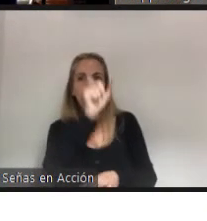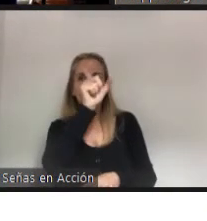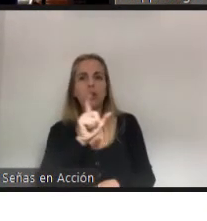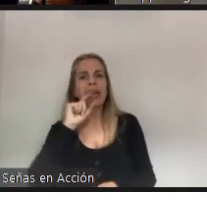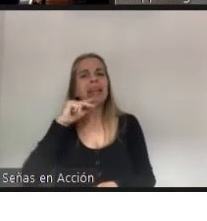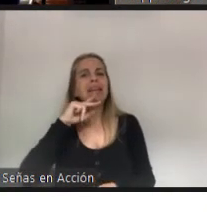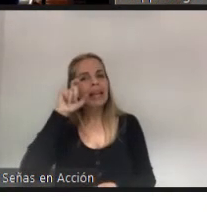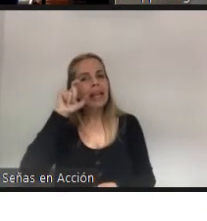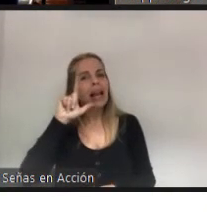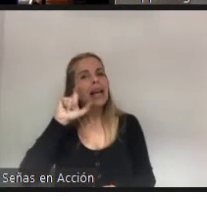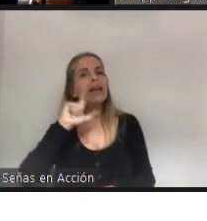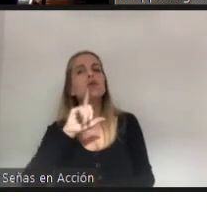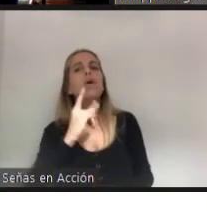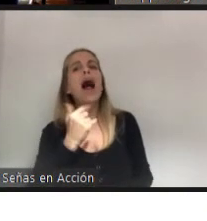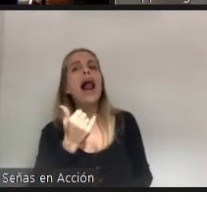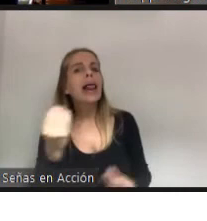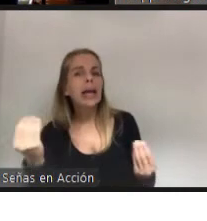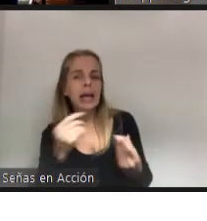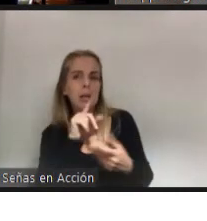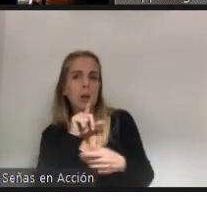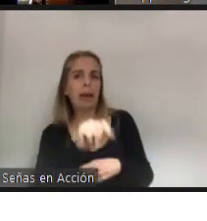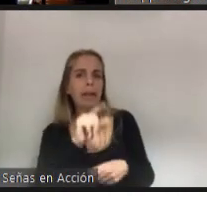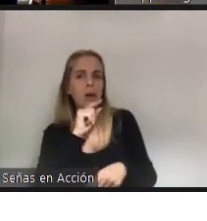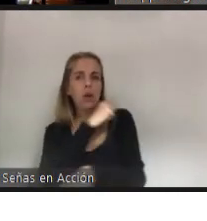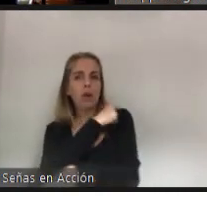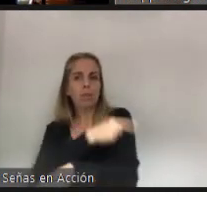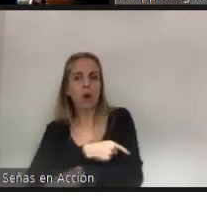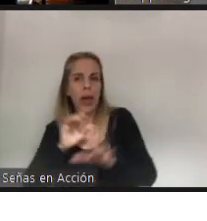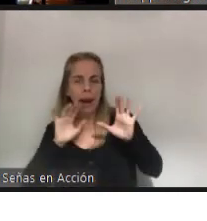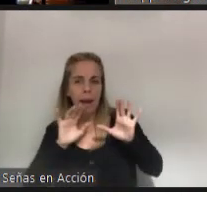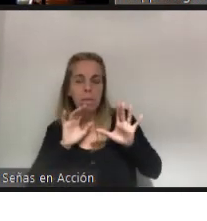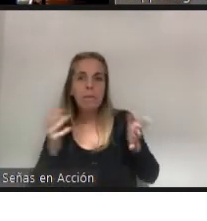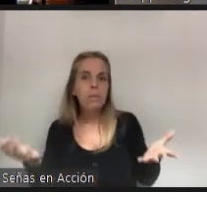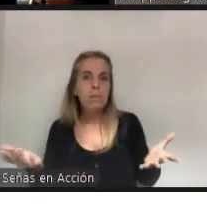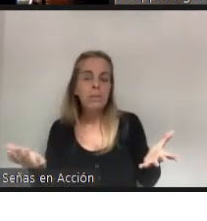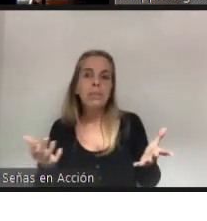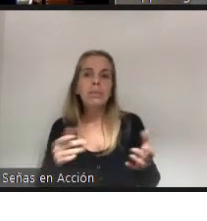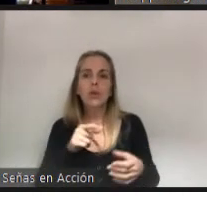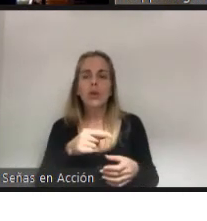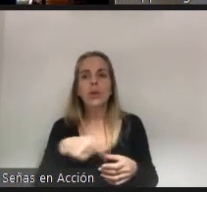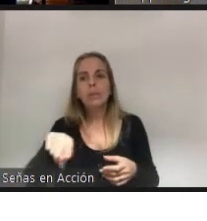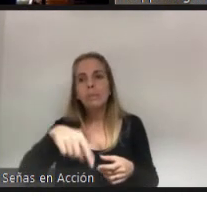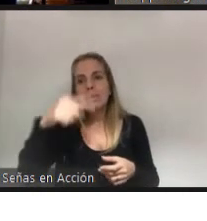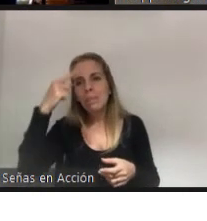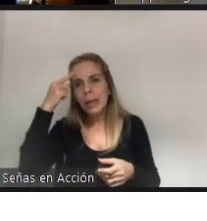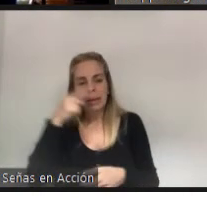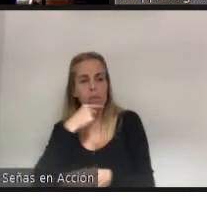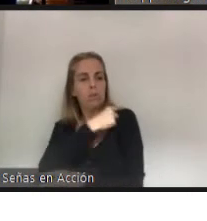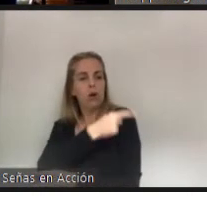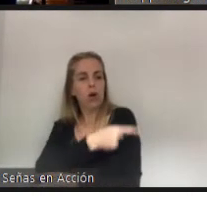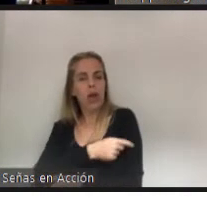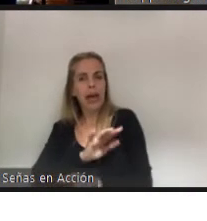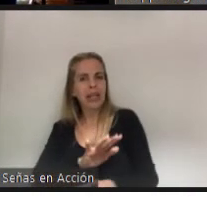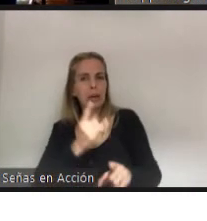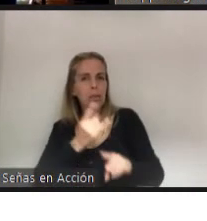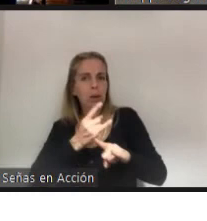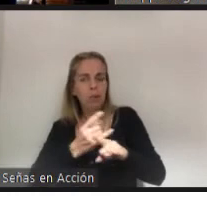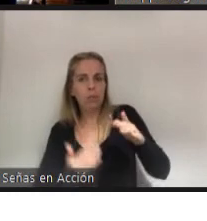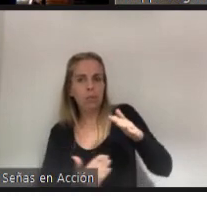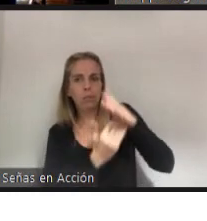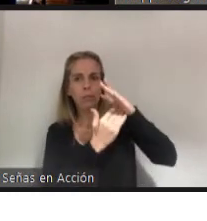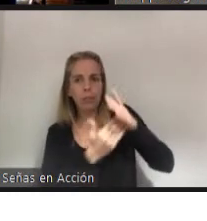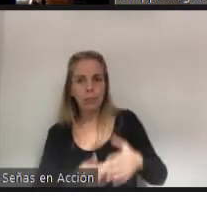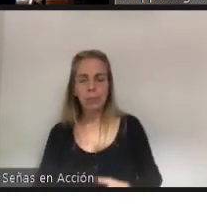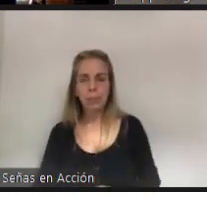an intellectual is being critical of the power in bold, and that the power is always in the hand